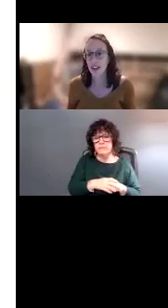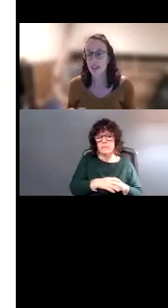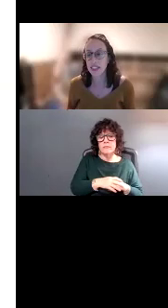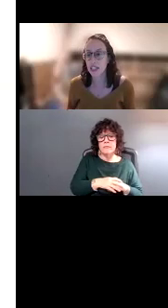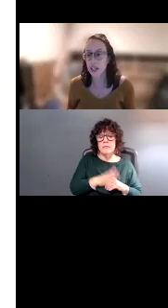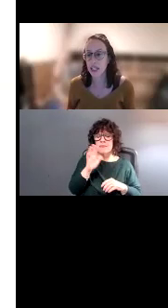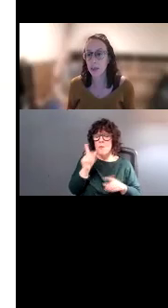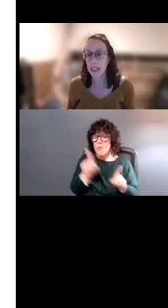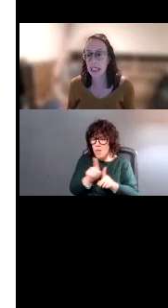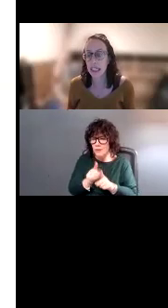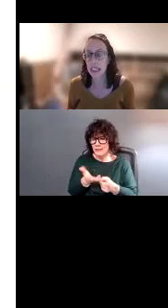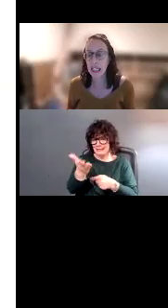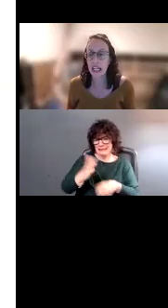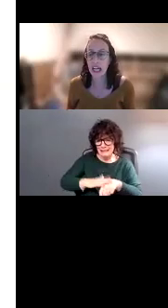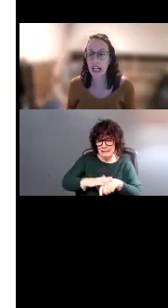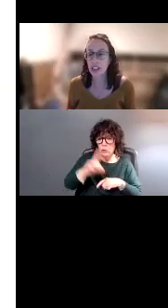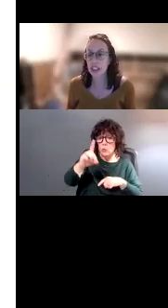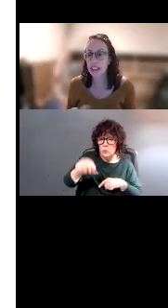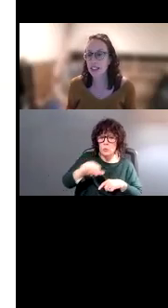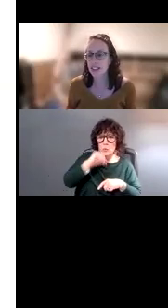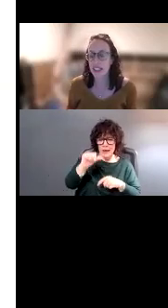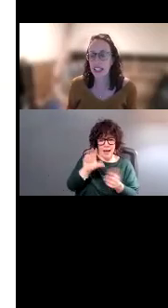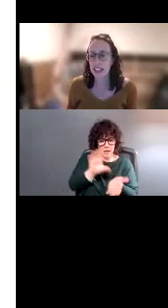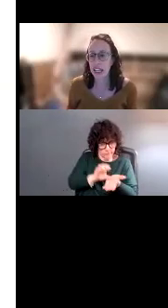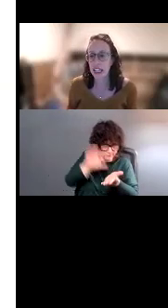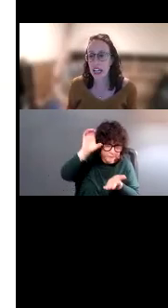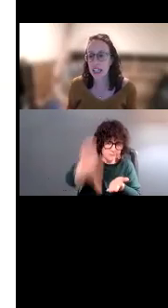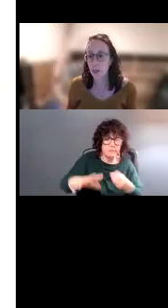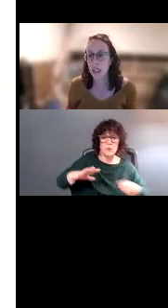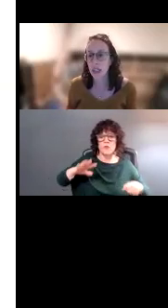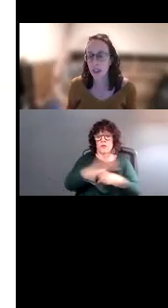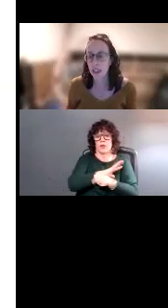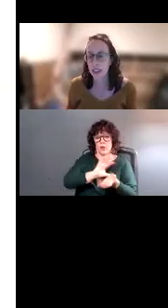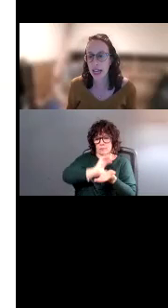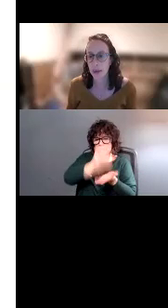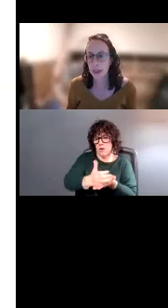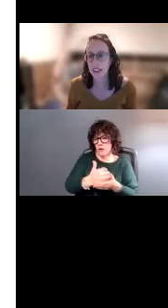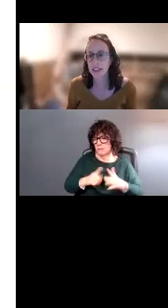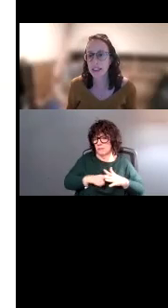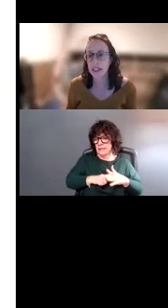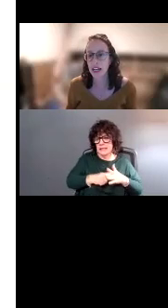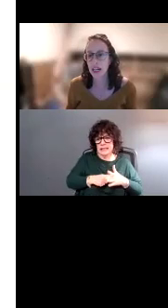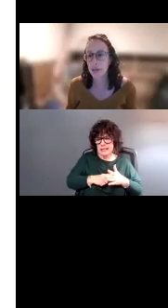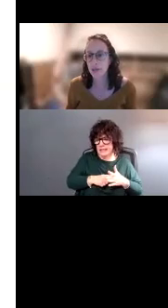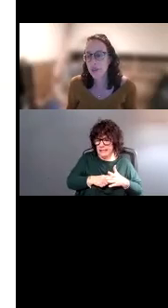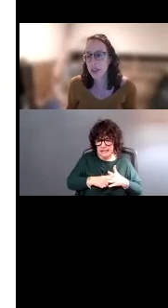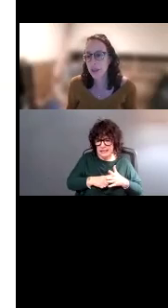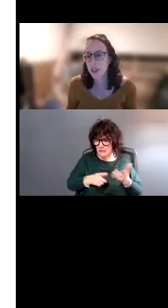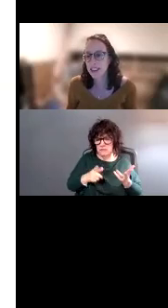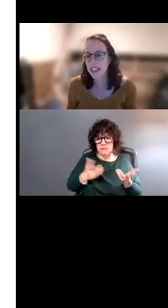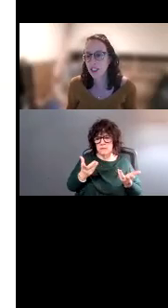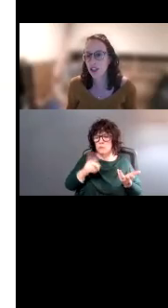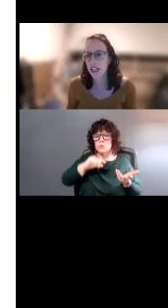or if it's not complete. I just did an intake last week where this happened.